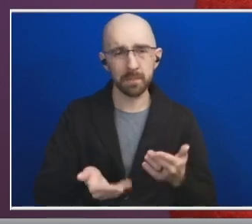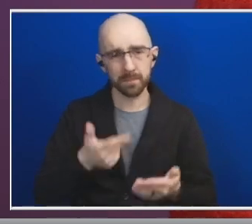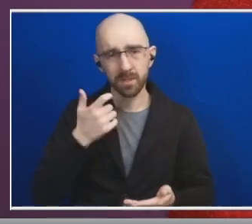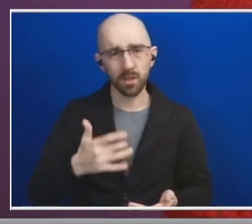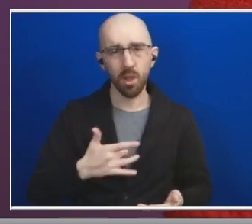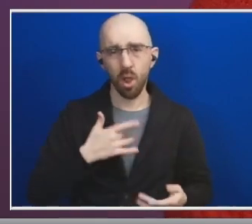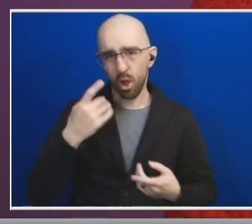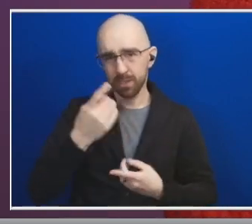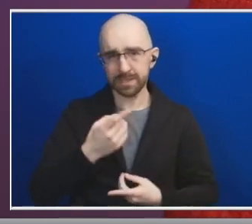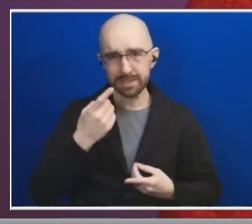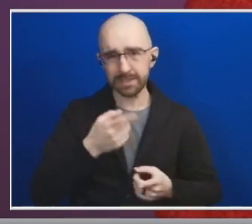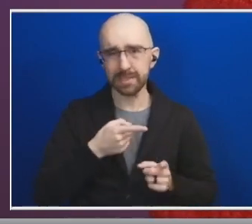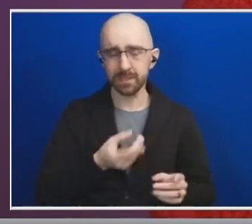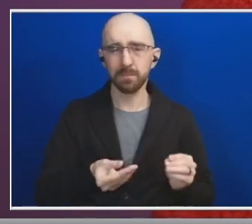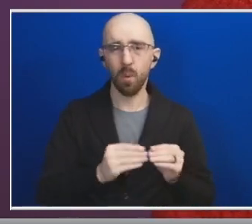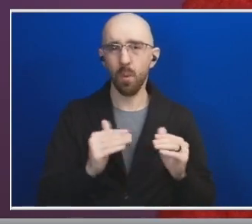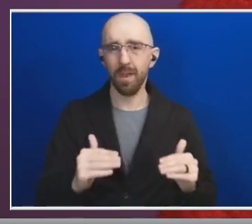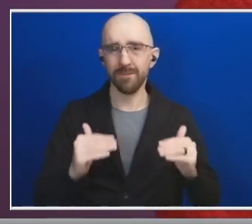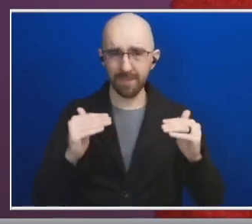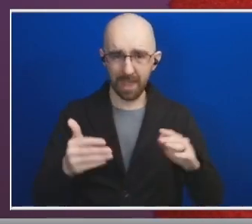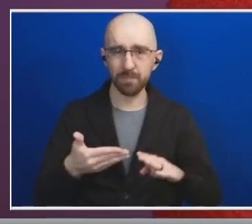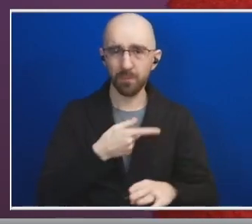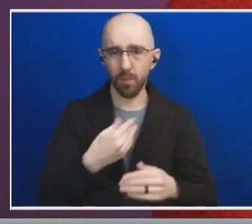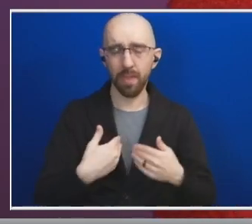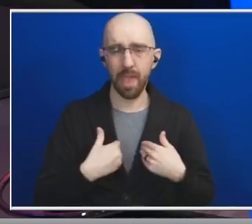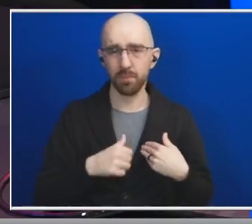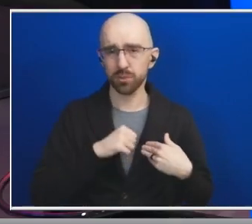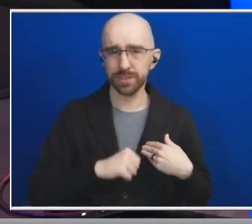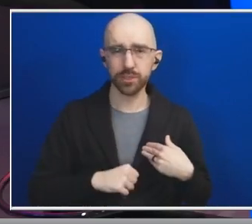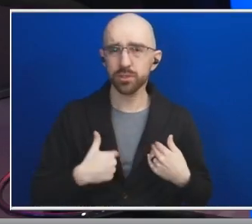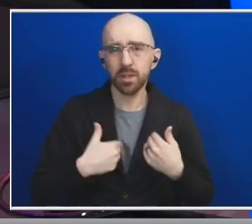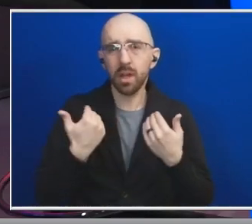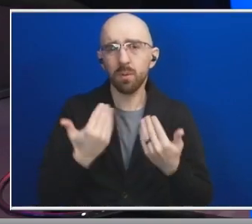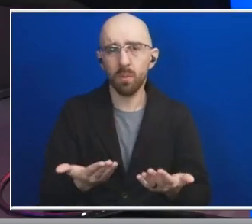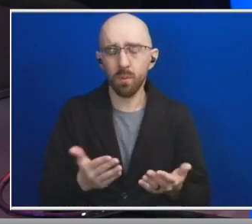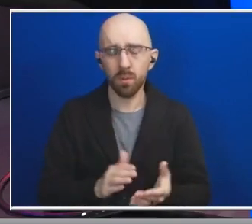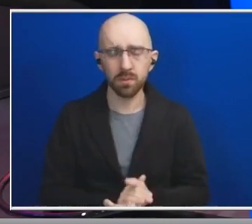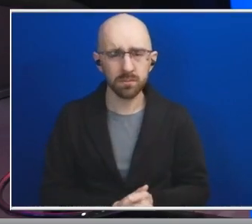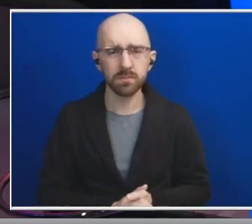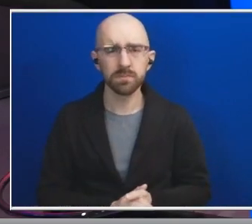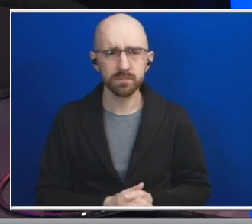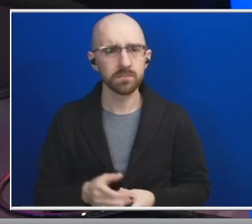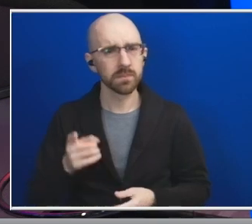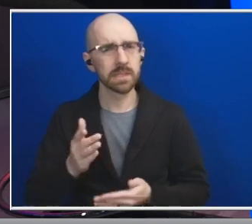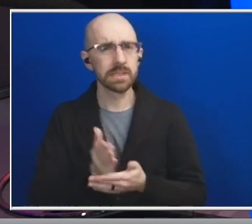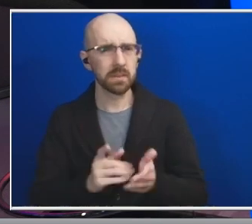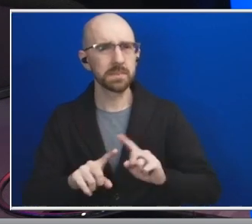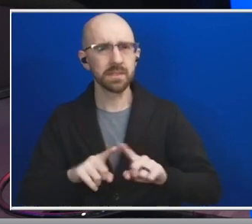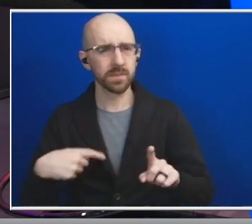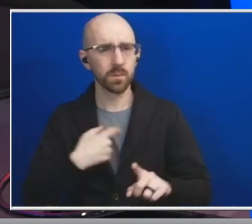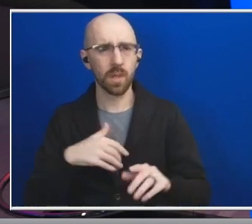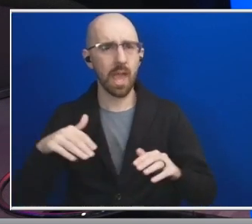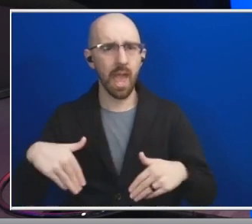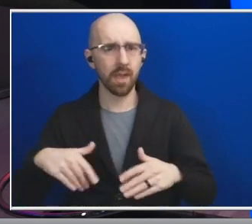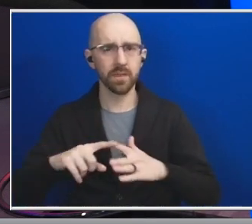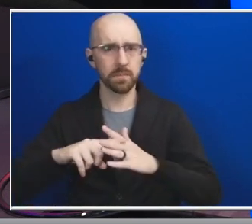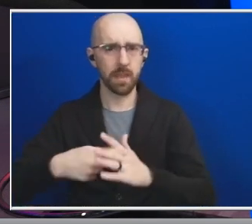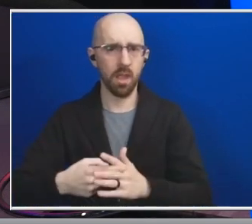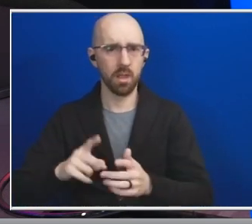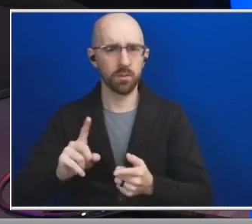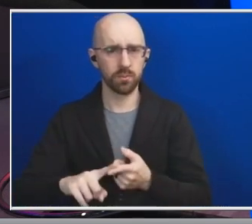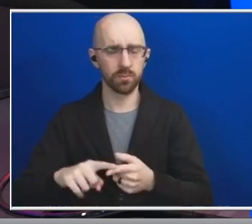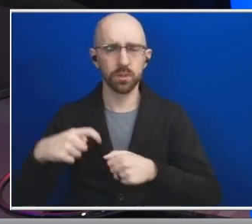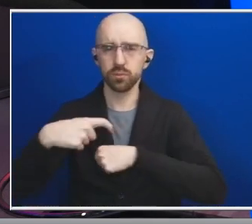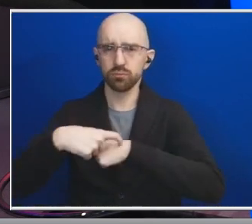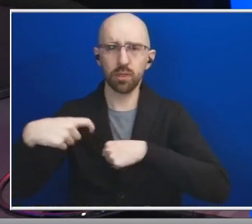more advanced before they had the procedure. I don't know. But well, there are probably some differences we haven't yet even begun to scratch the surface on. Yes, we all